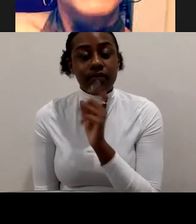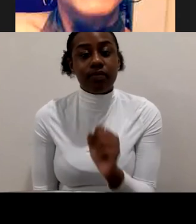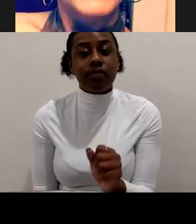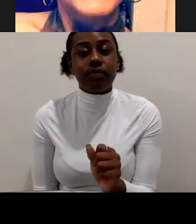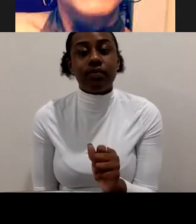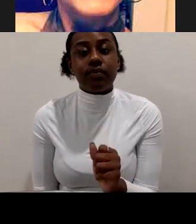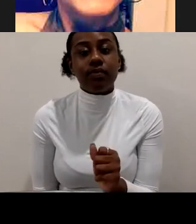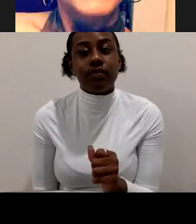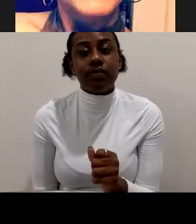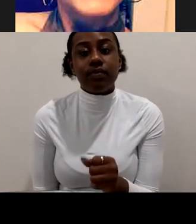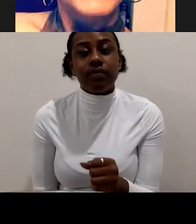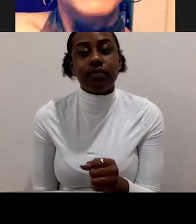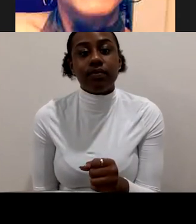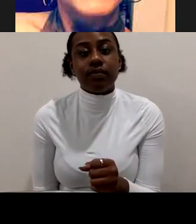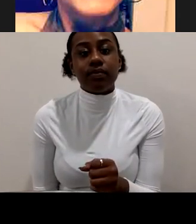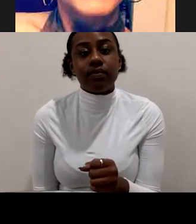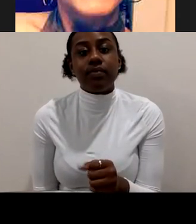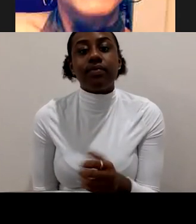Awesome. Thank you for